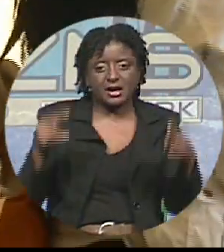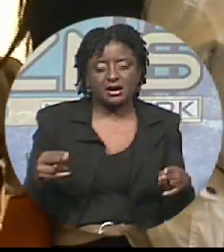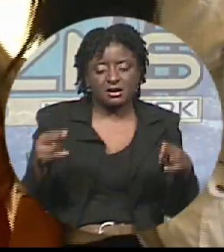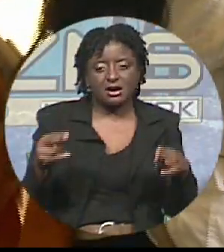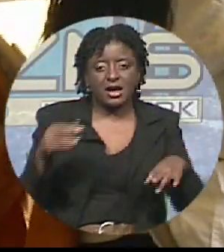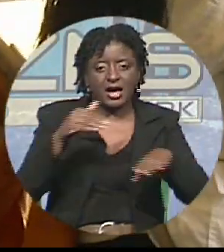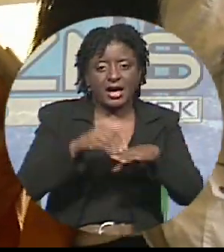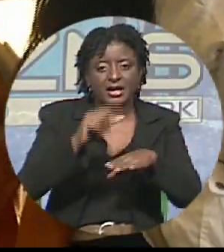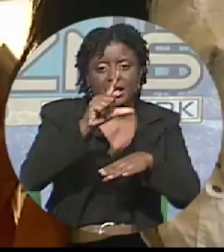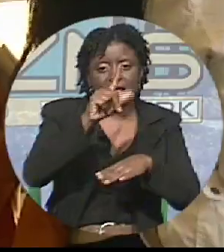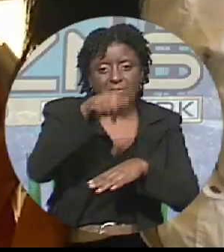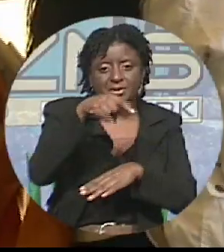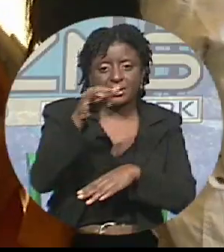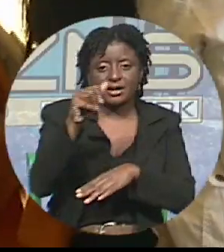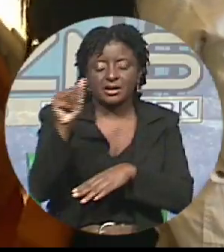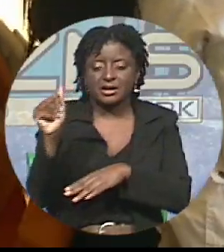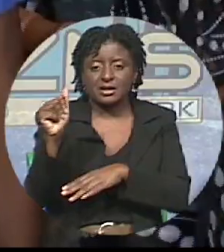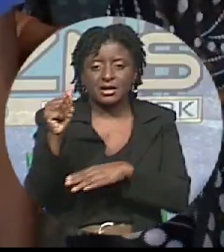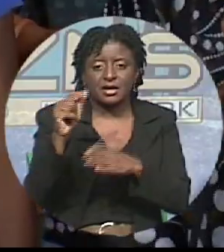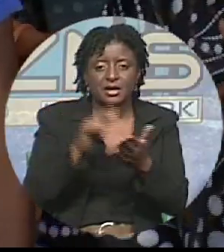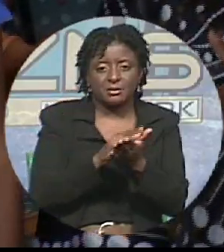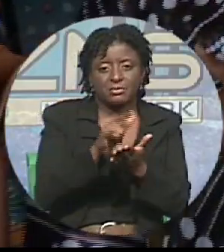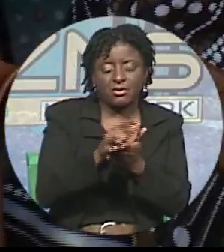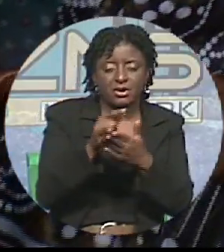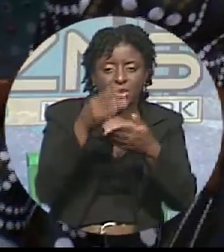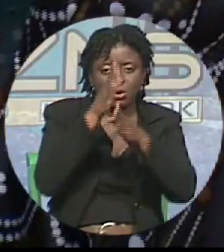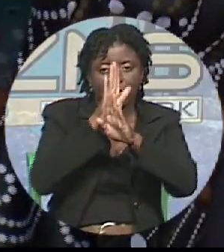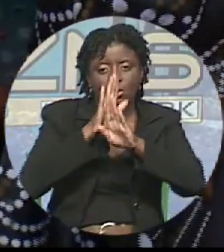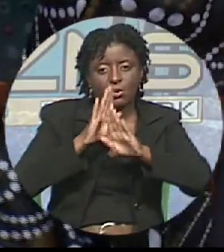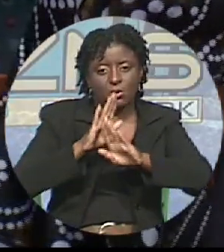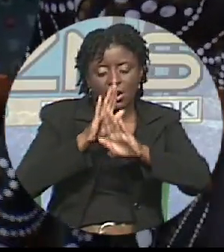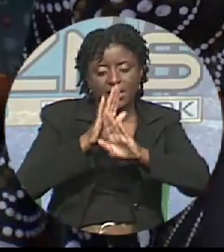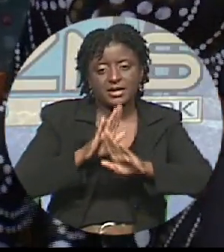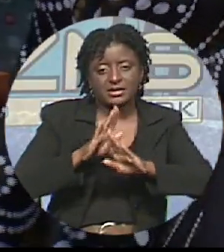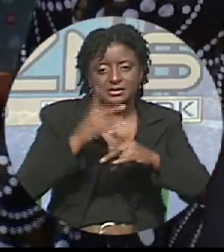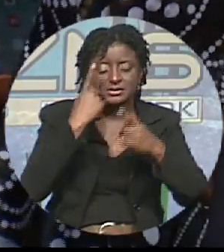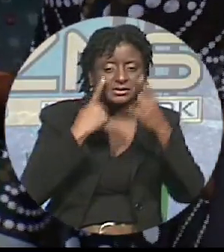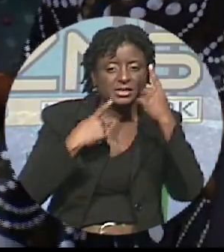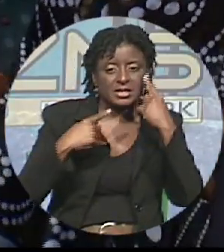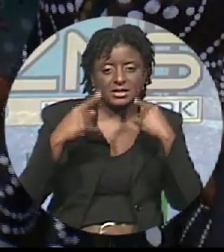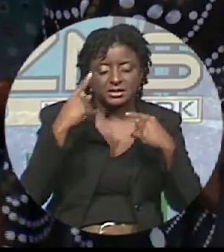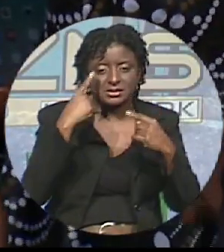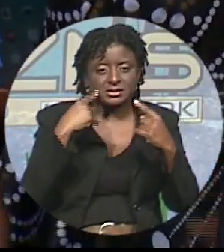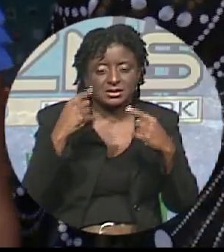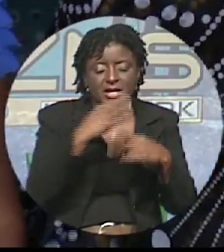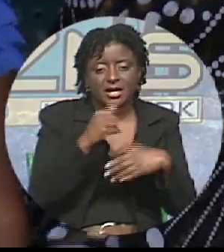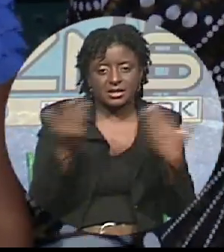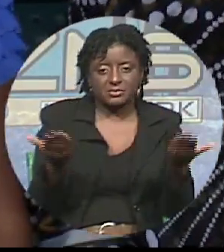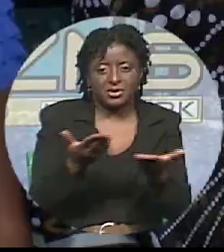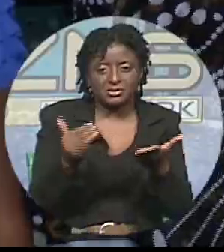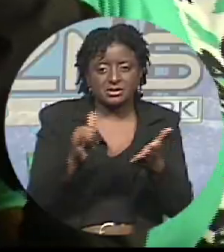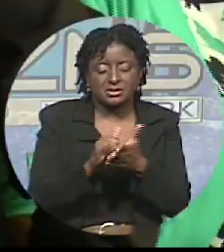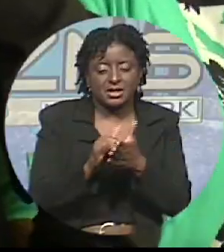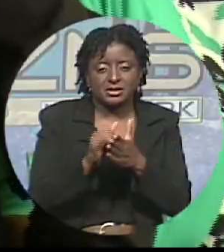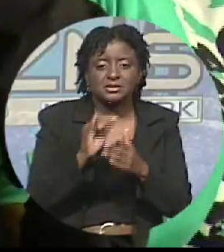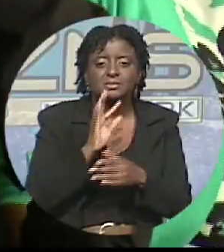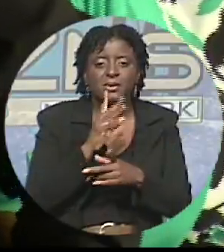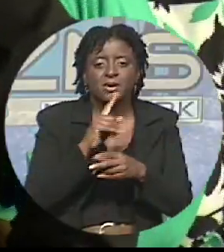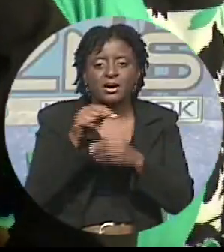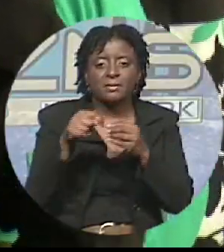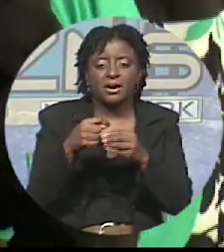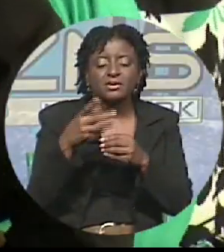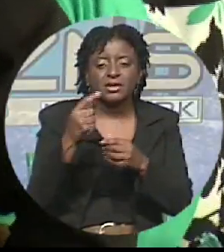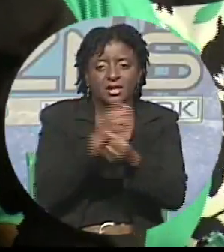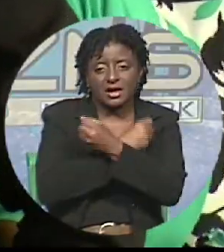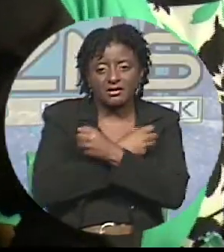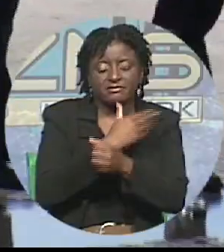Airport, there were quiet tears among the families and a presence which spoke loudly to the love and respect the group commanded.